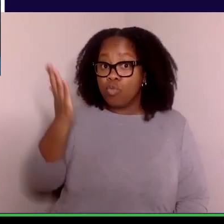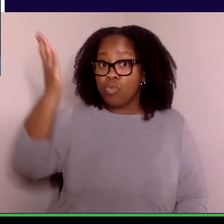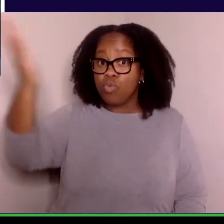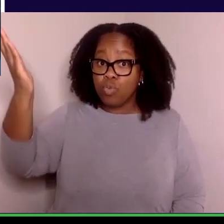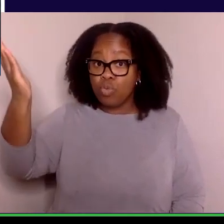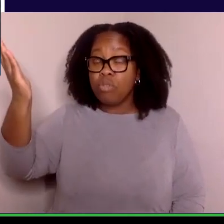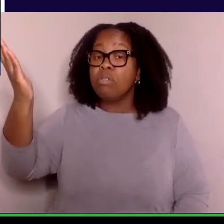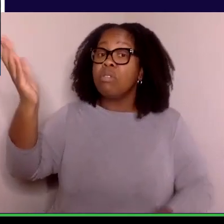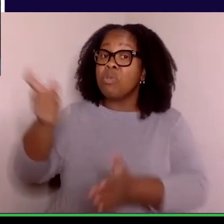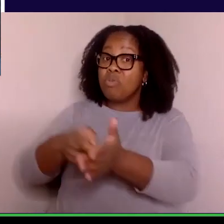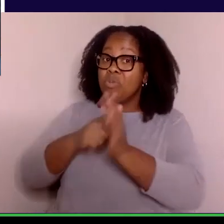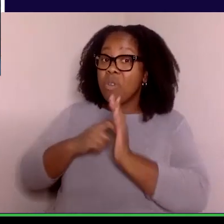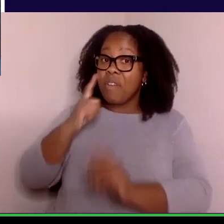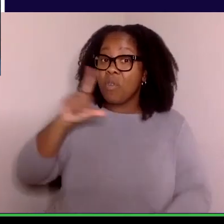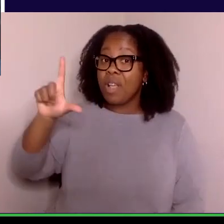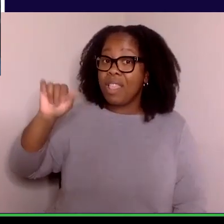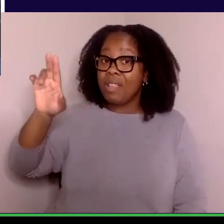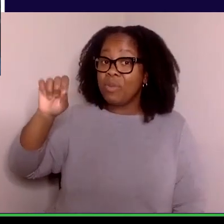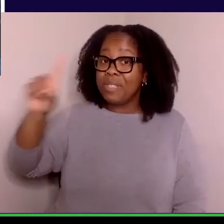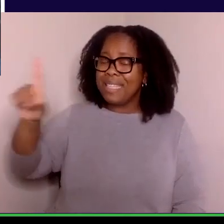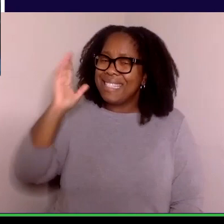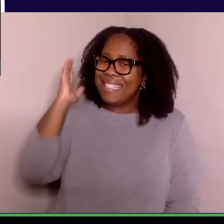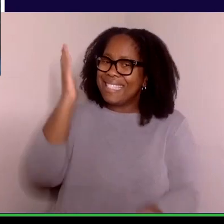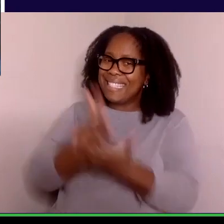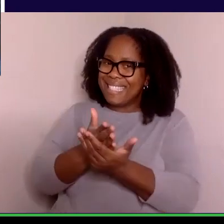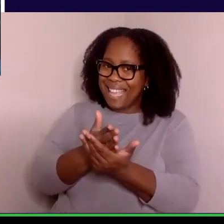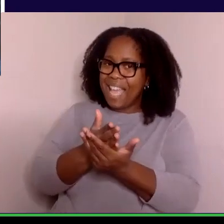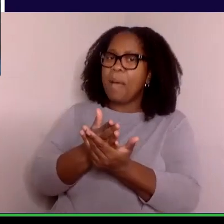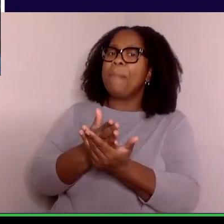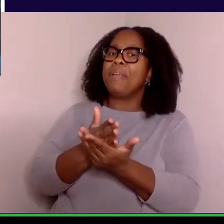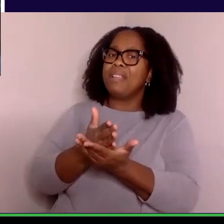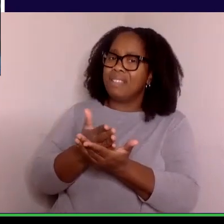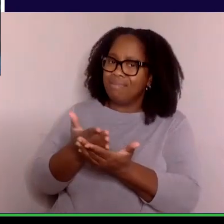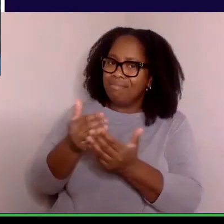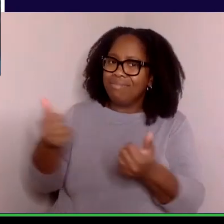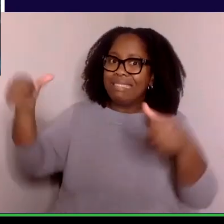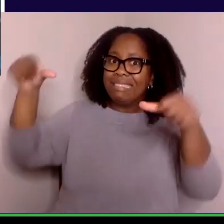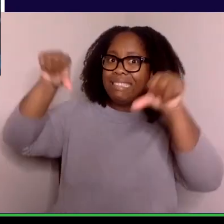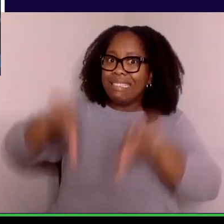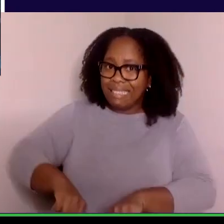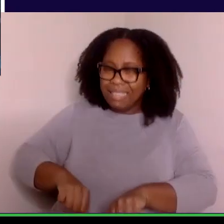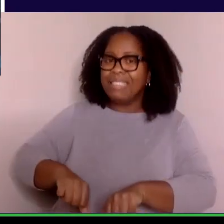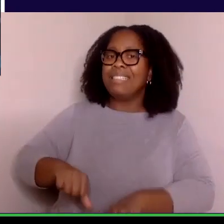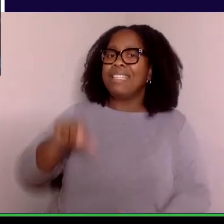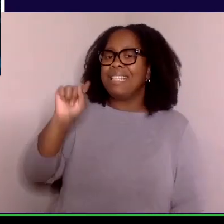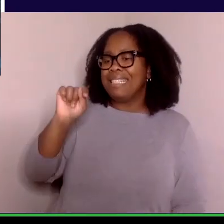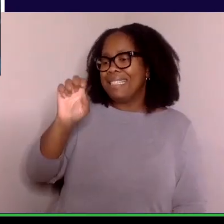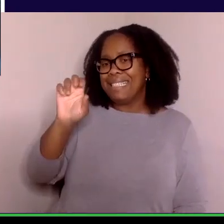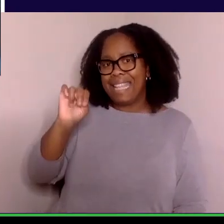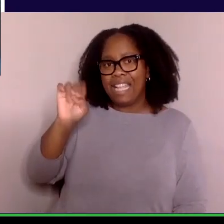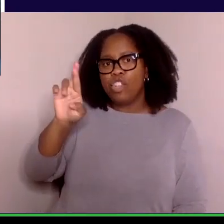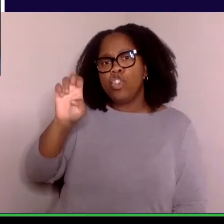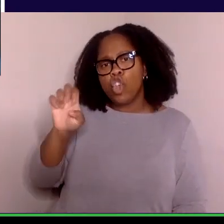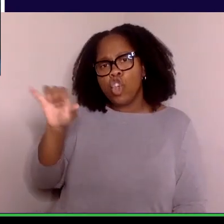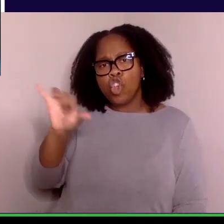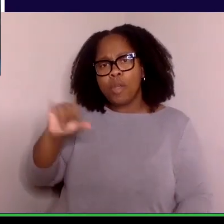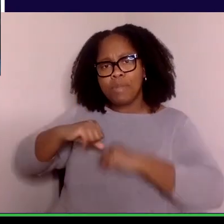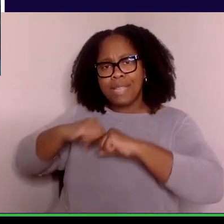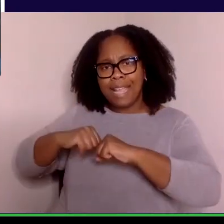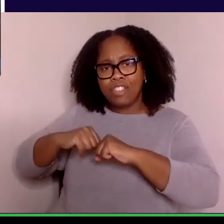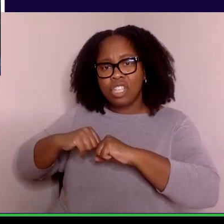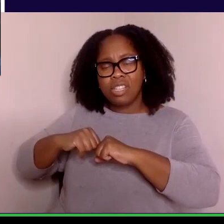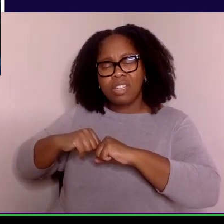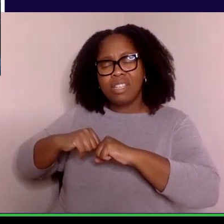LAUSD to stop denying tenure-like protections and offer permanent status to